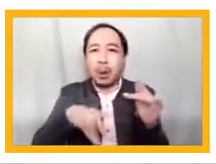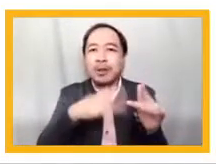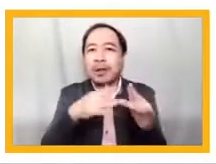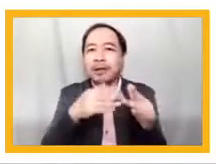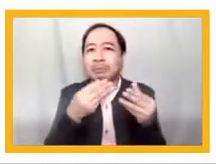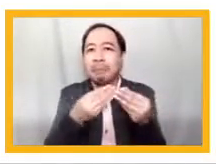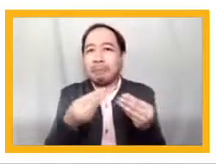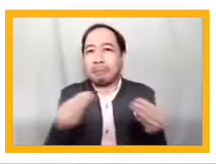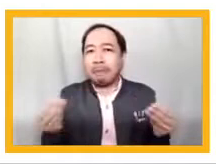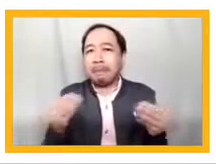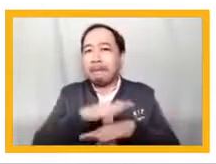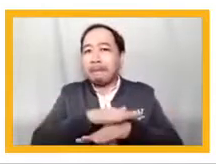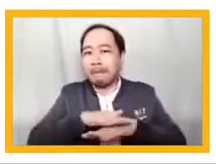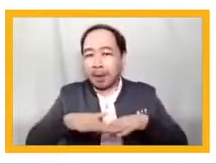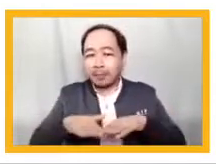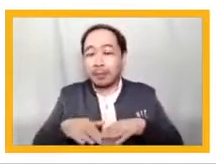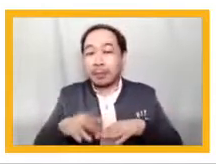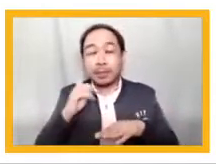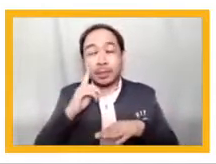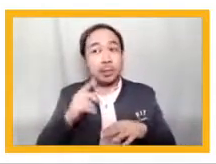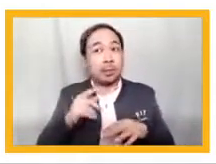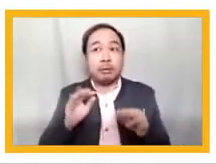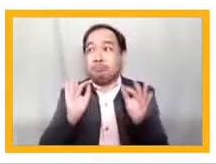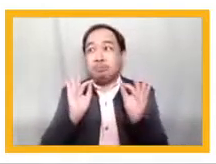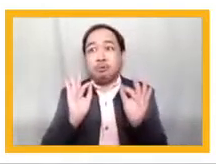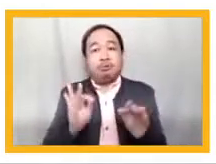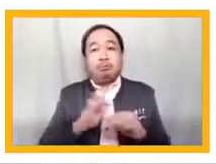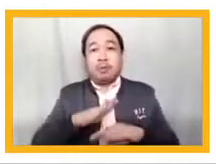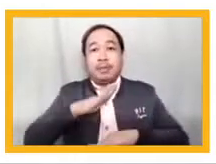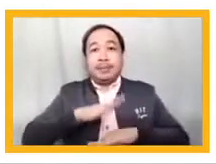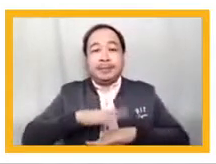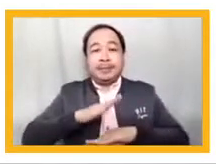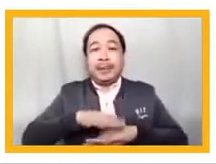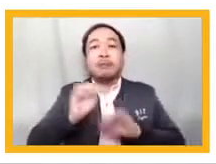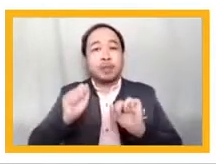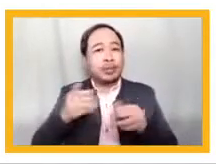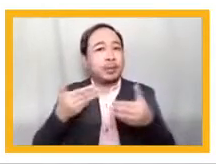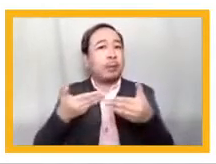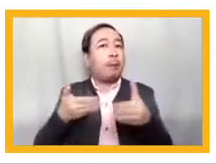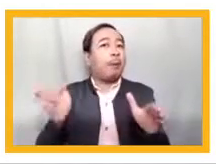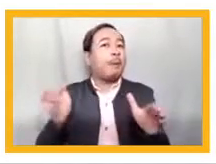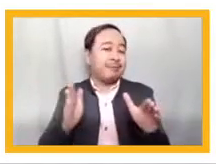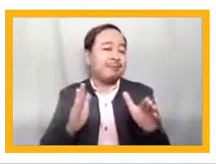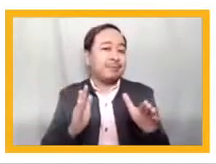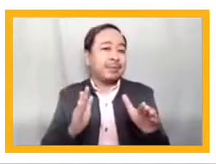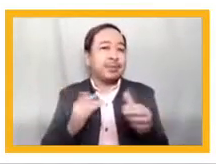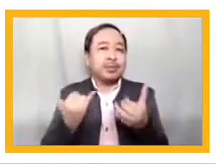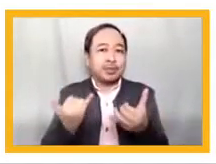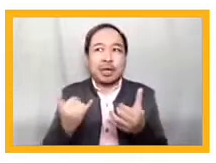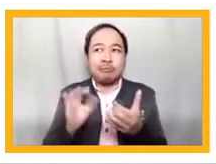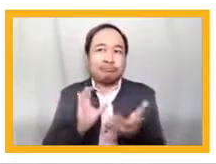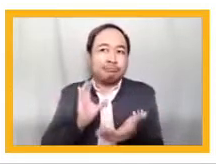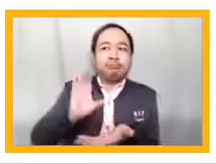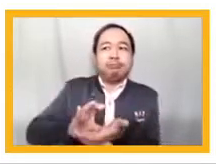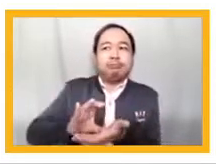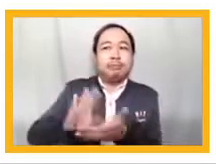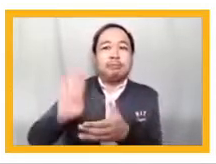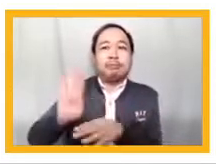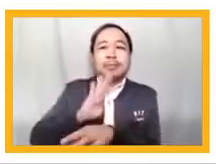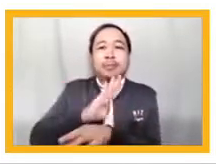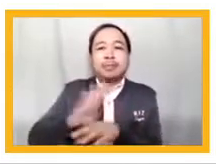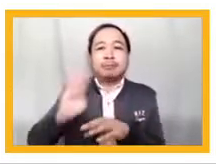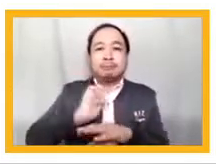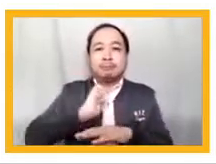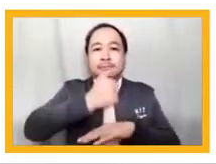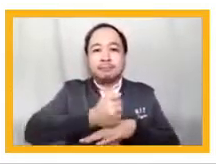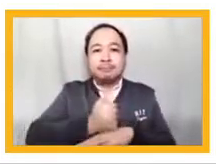think it's a very good signal for this market. And also venture capitals and some investors